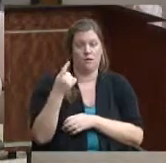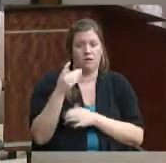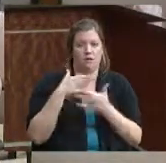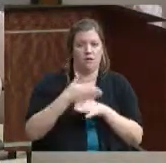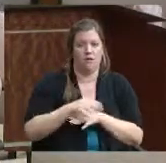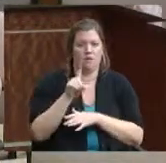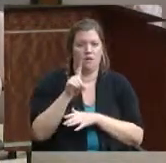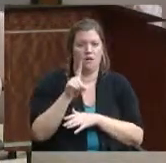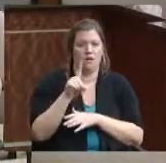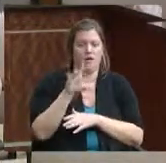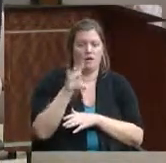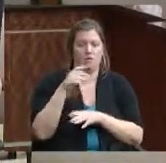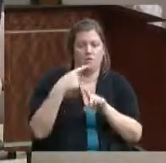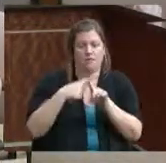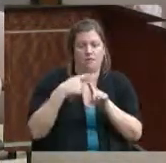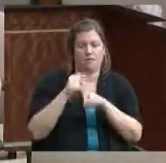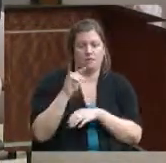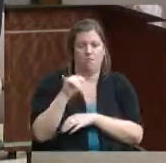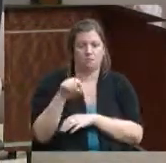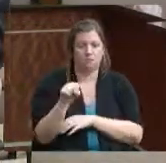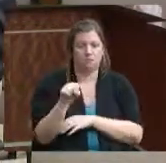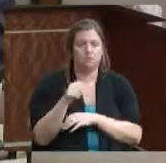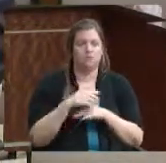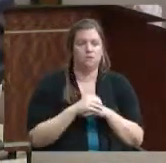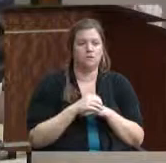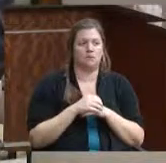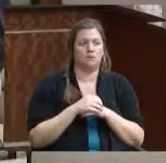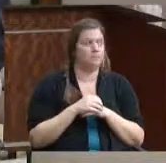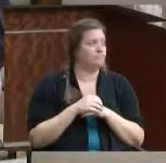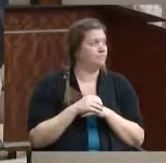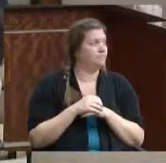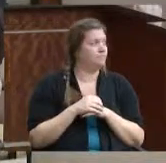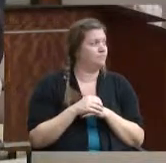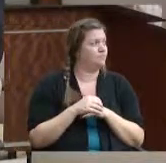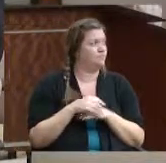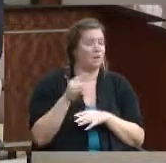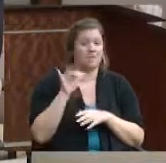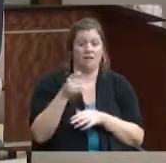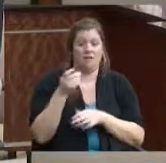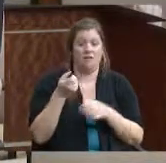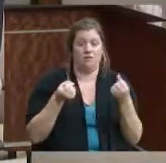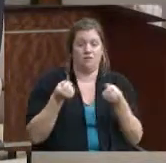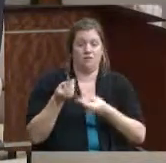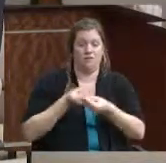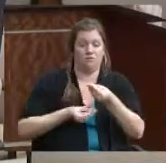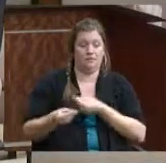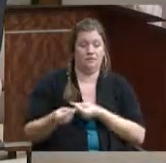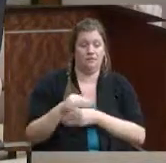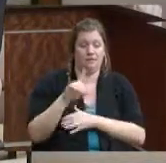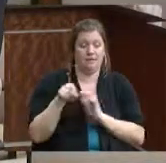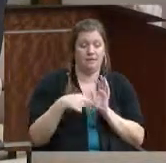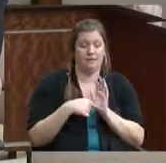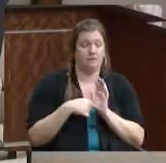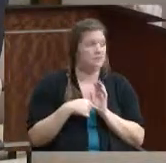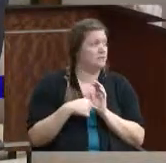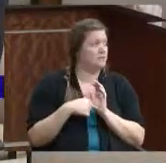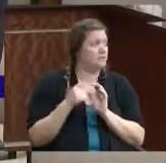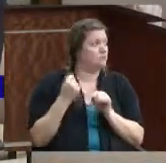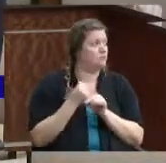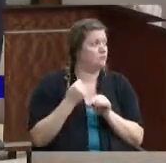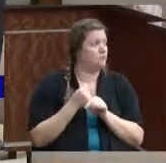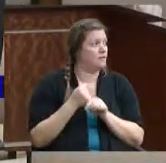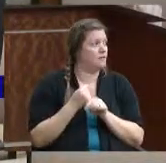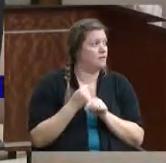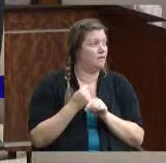over 100,000 miles. An interesting fact about the vehicle that's being replaced is this is the pickup truck that